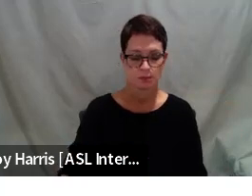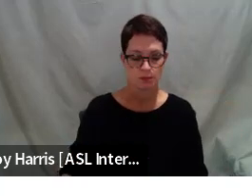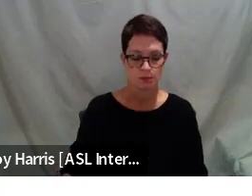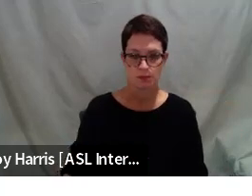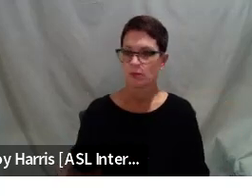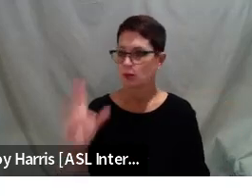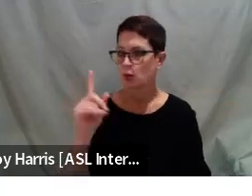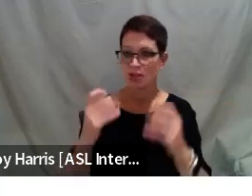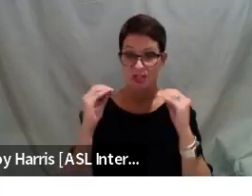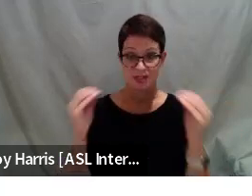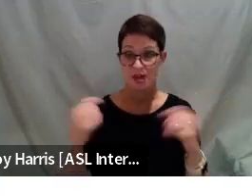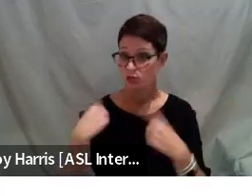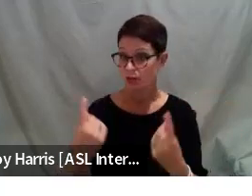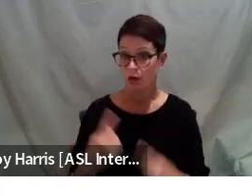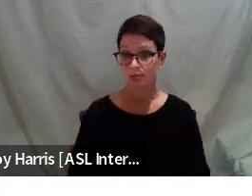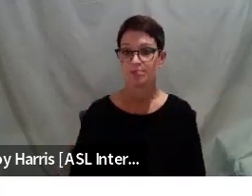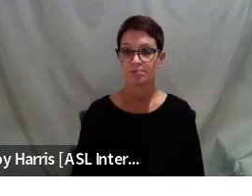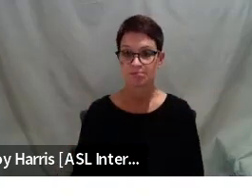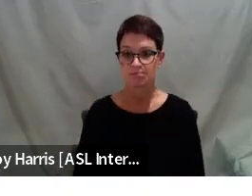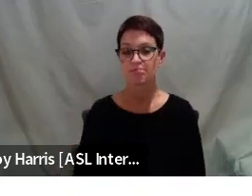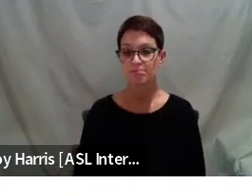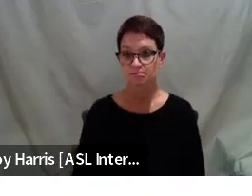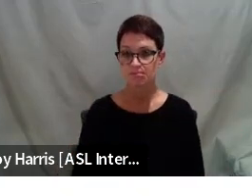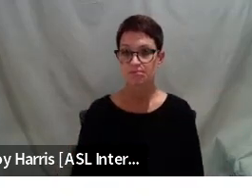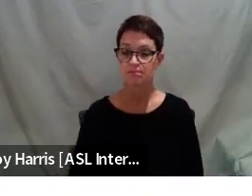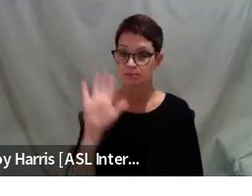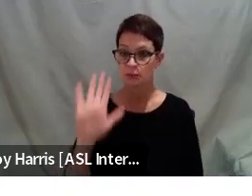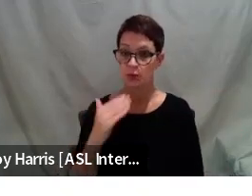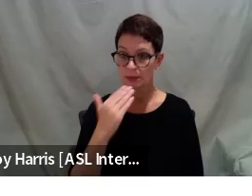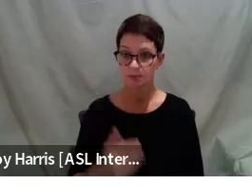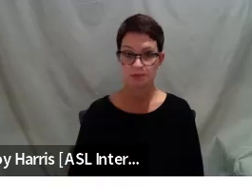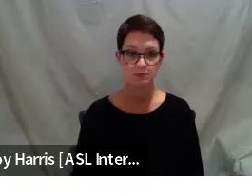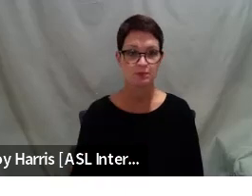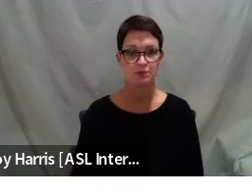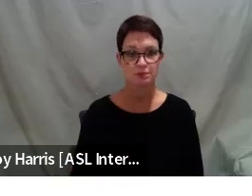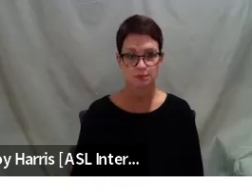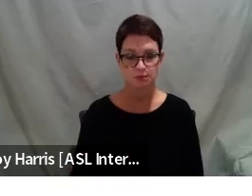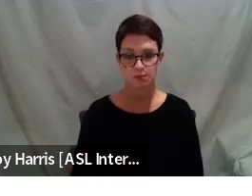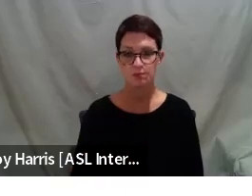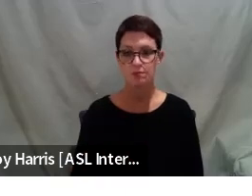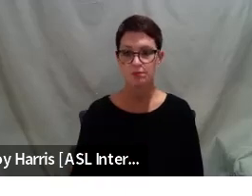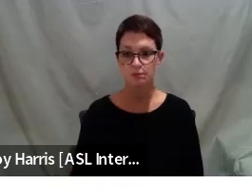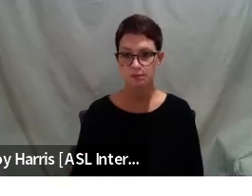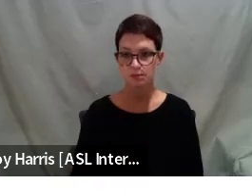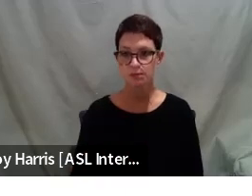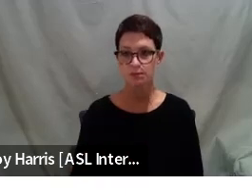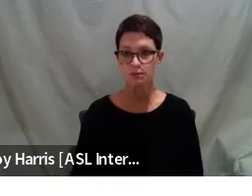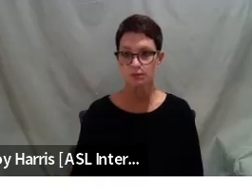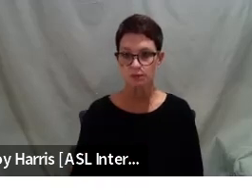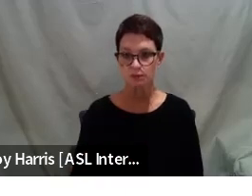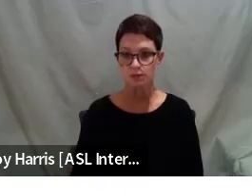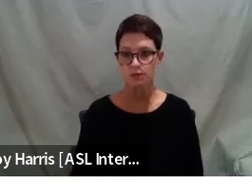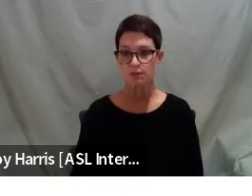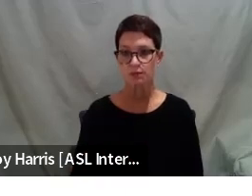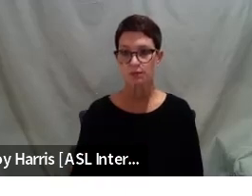No questions in the chat at the moment. Great. So since there are no questions, we will